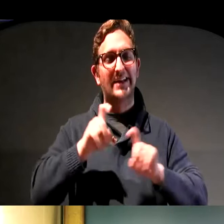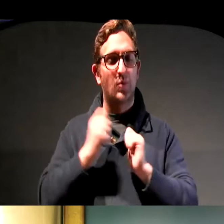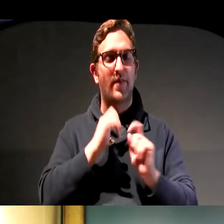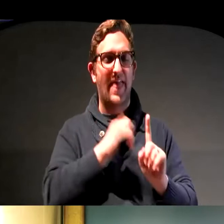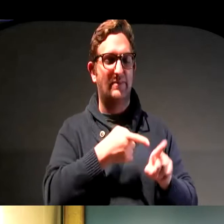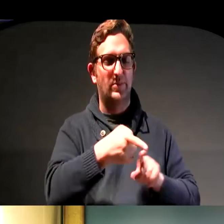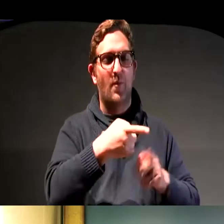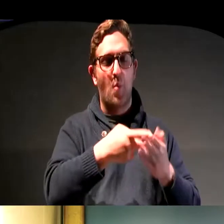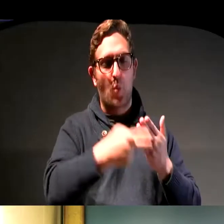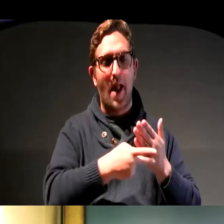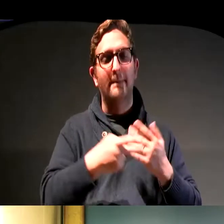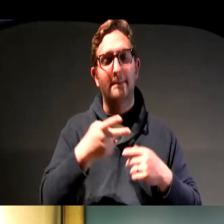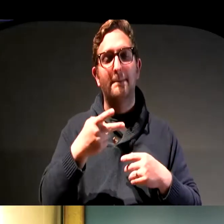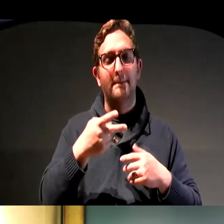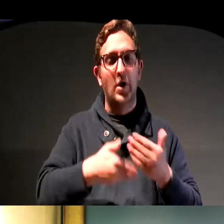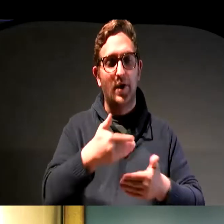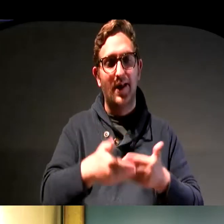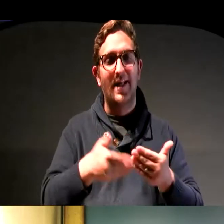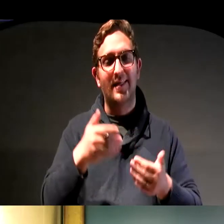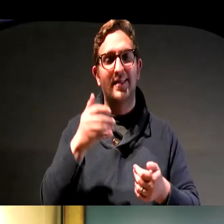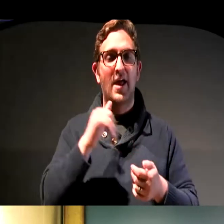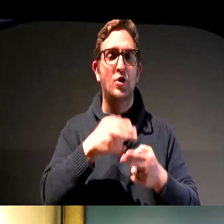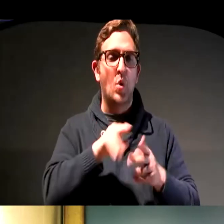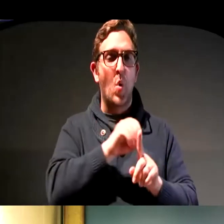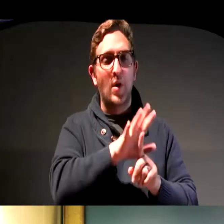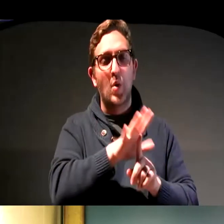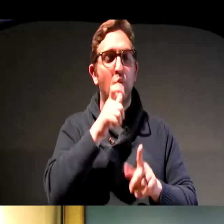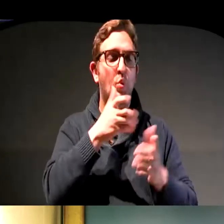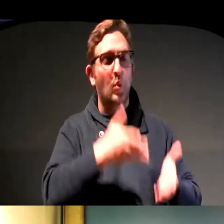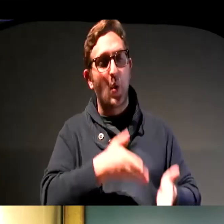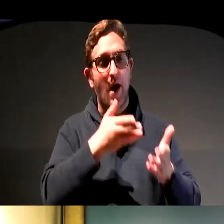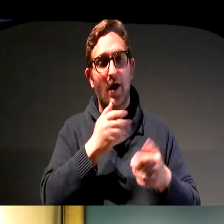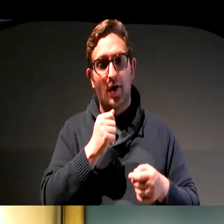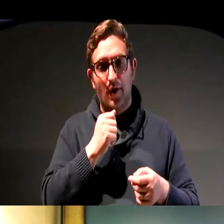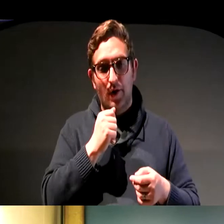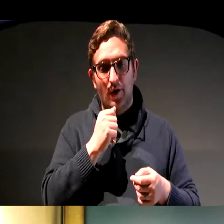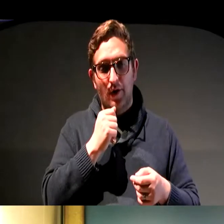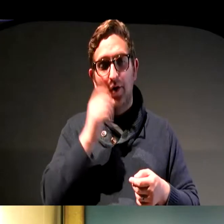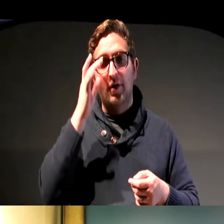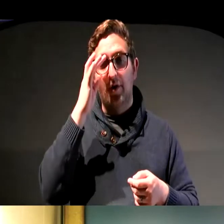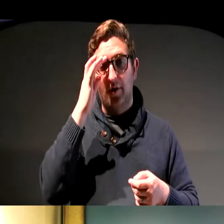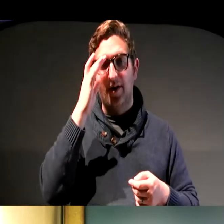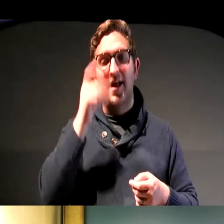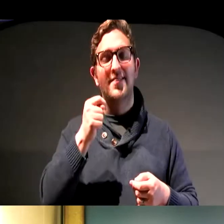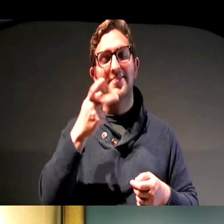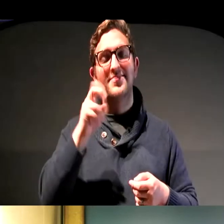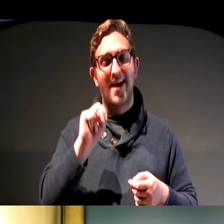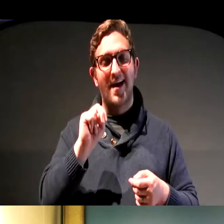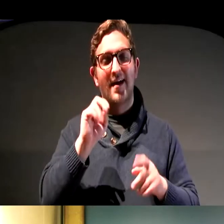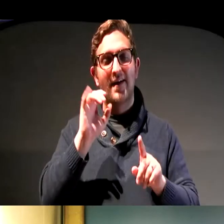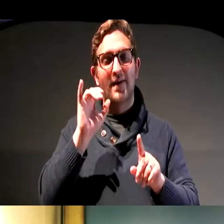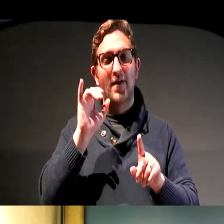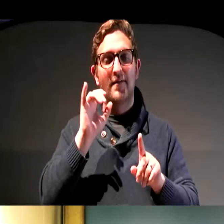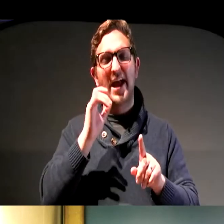made it through there. Then they do a short phone interview to get an idea of who you are, and made it through there. And then the main part of the hiring program